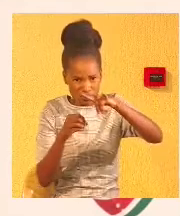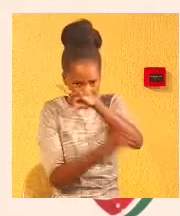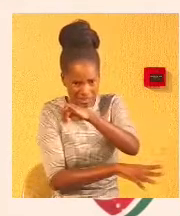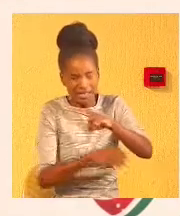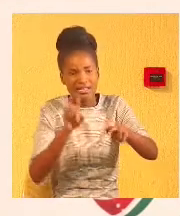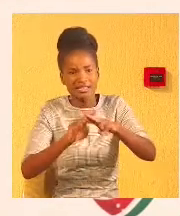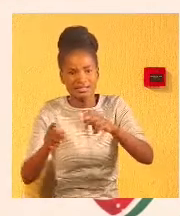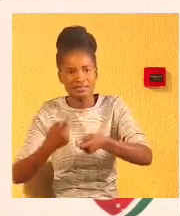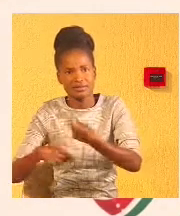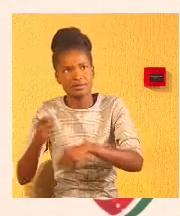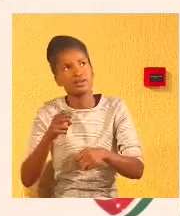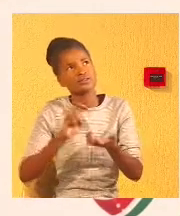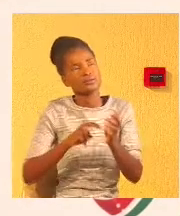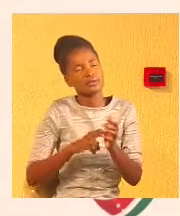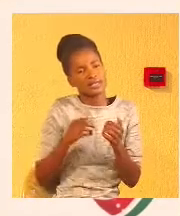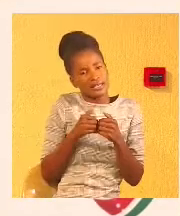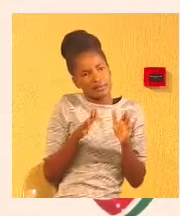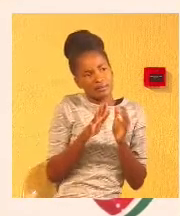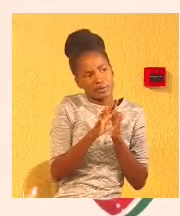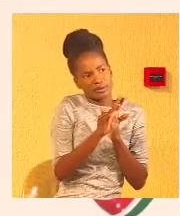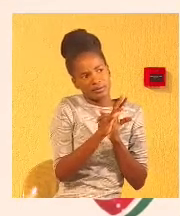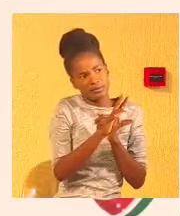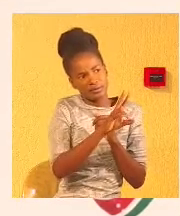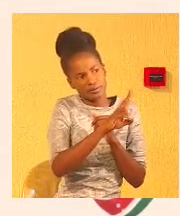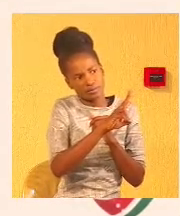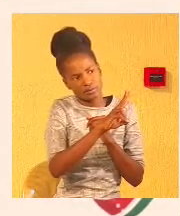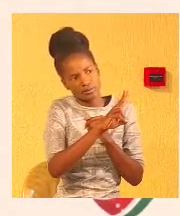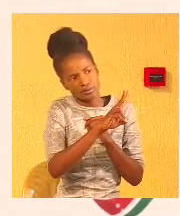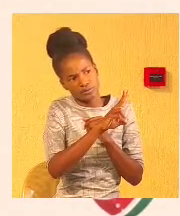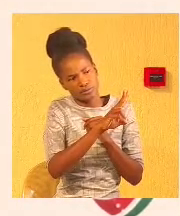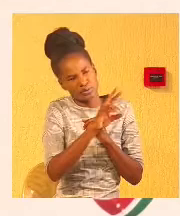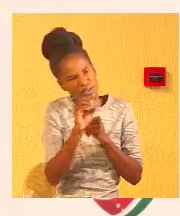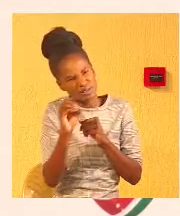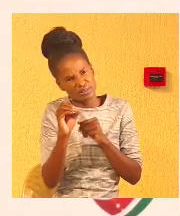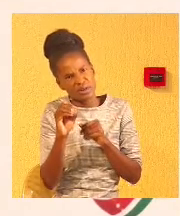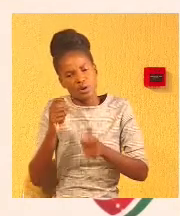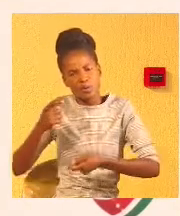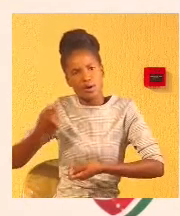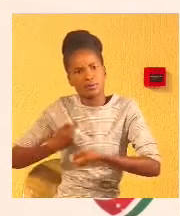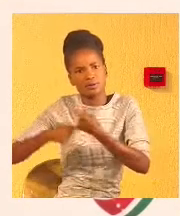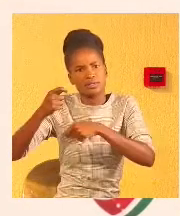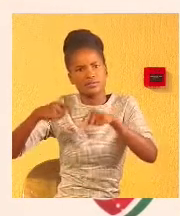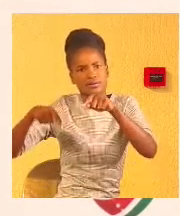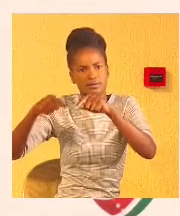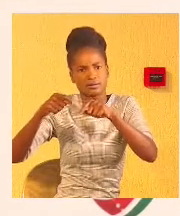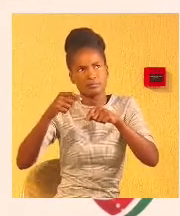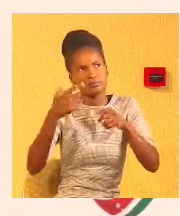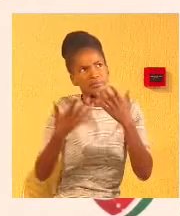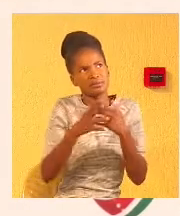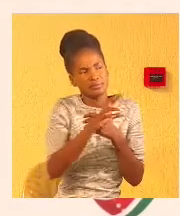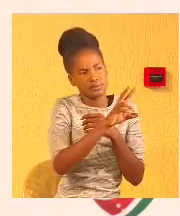exporting at the beginning of 2000, we were exporting around